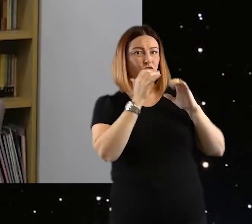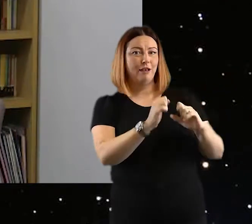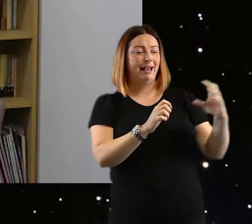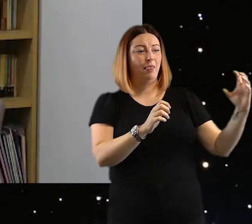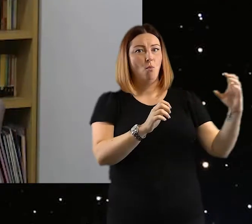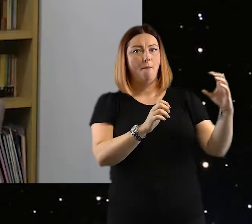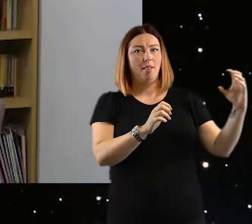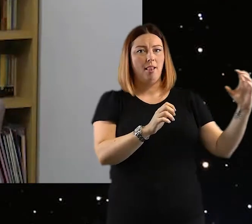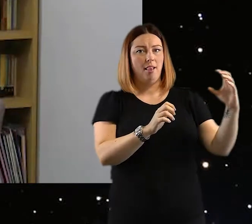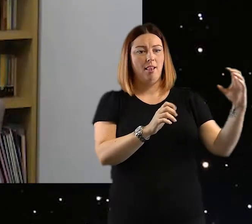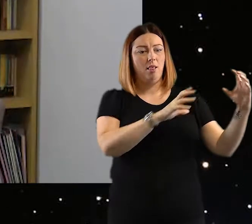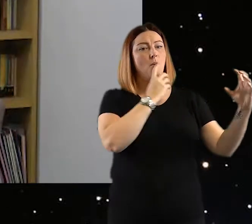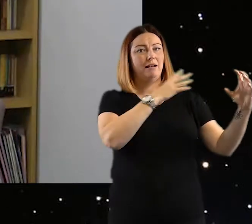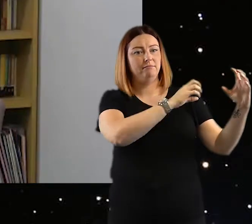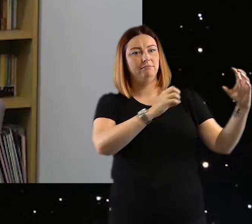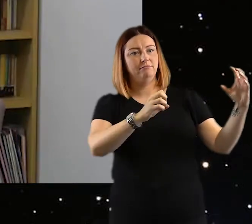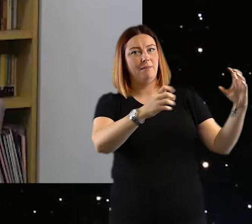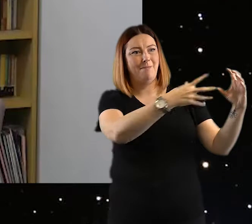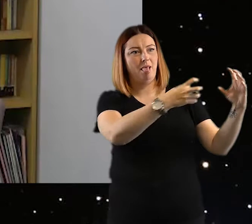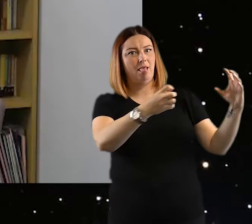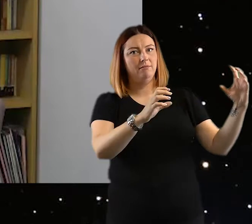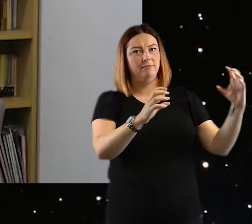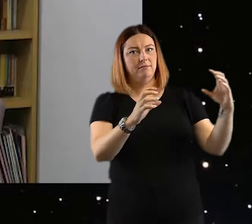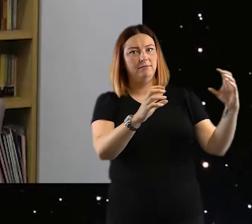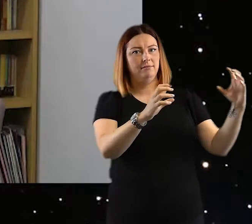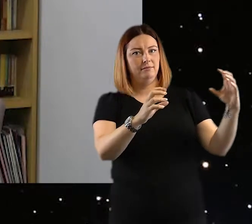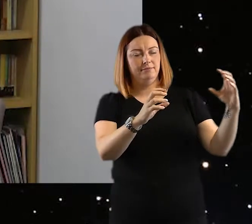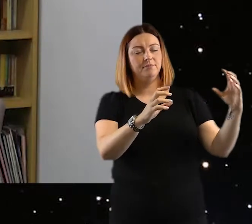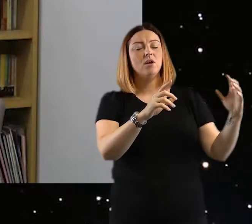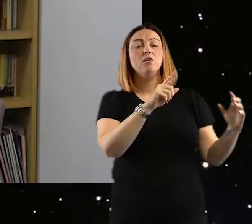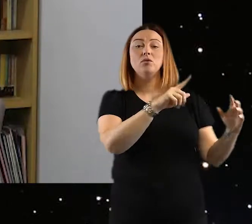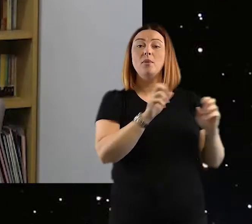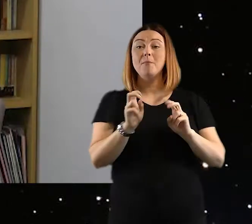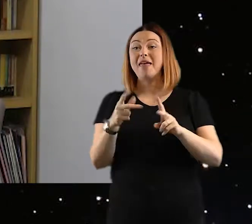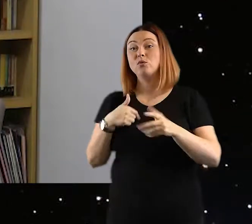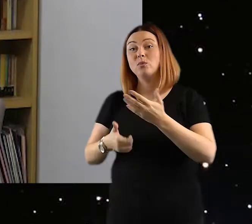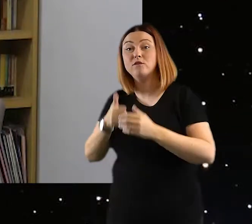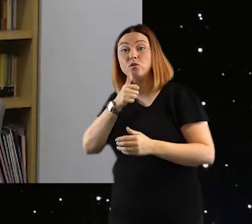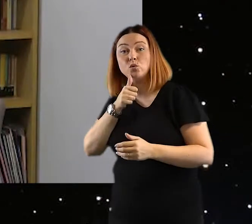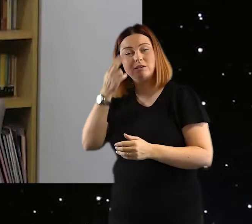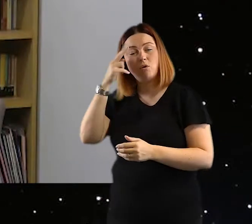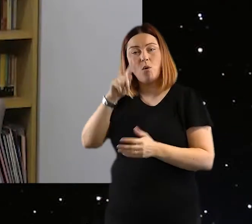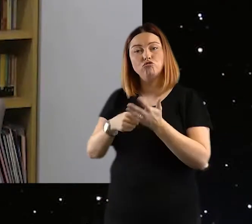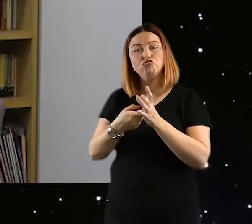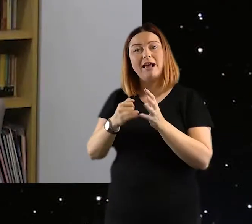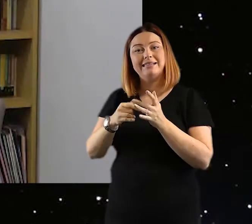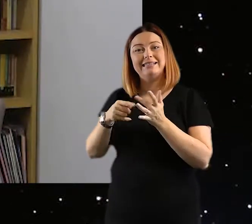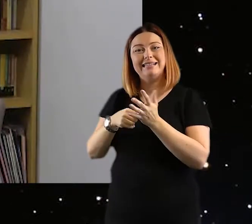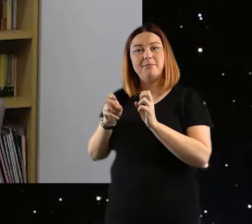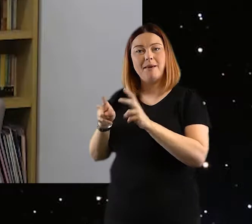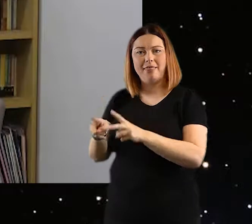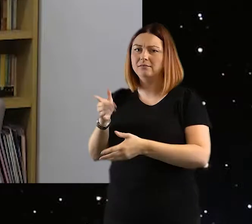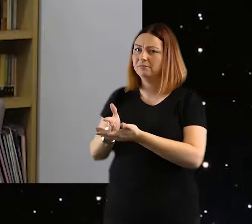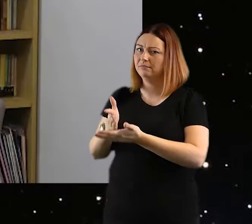host star as the planet moves around. So this method that we've used for this star is called the transit method, and this has been enormously successful.